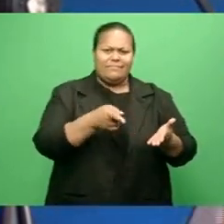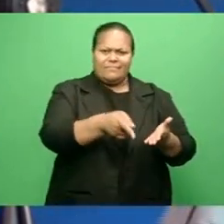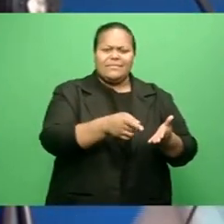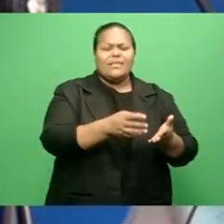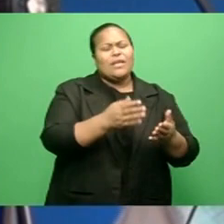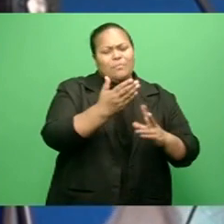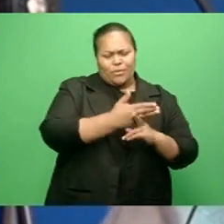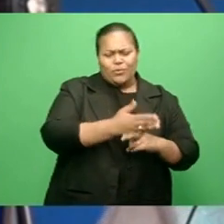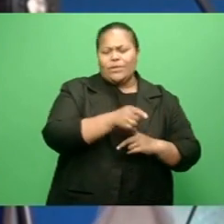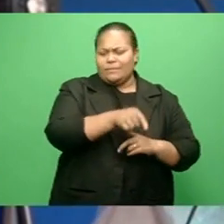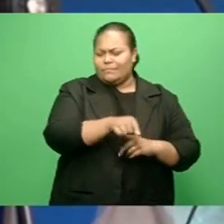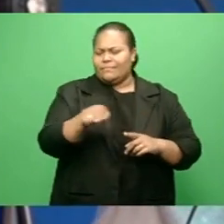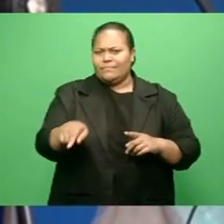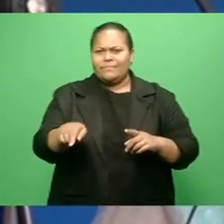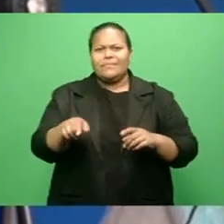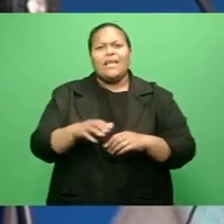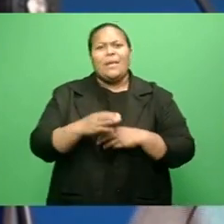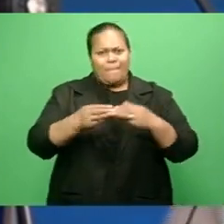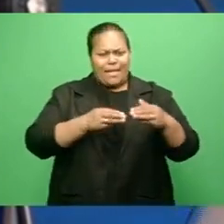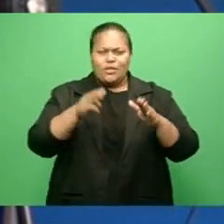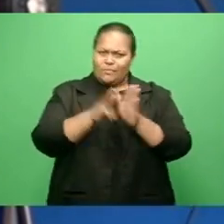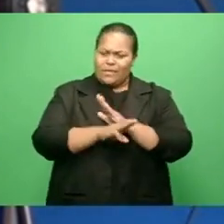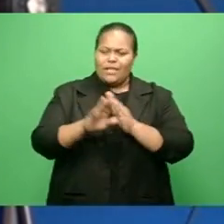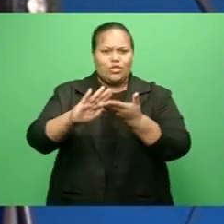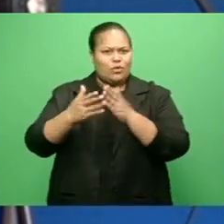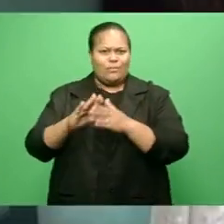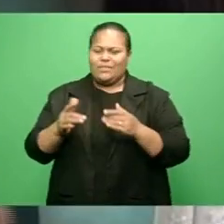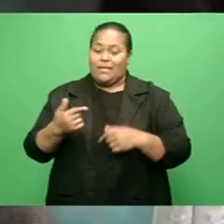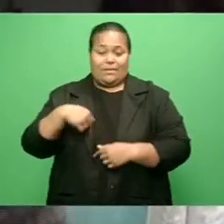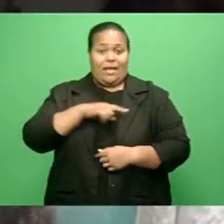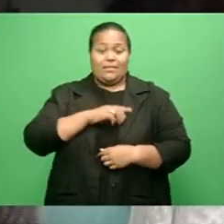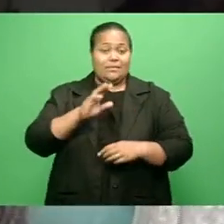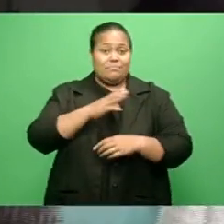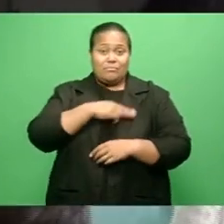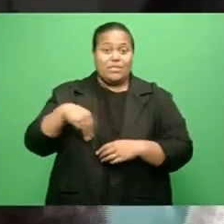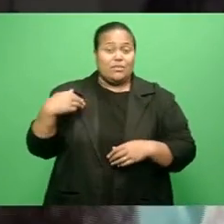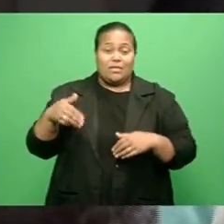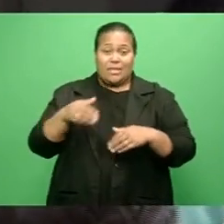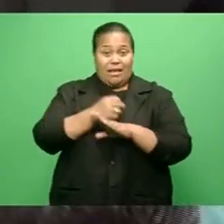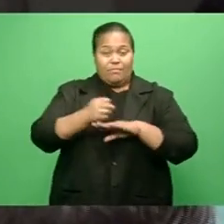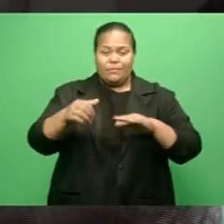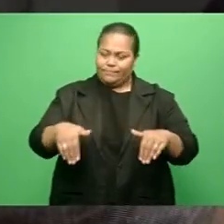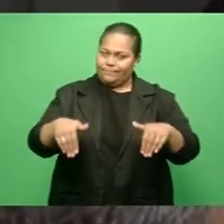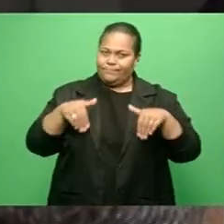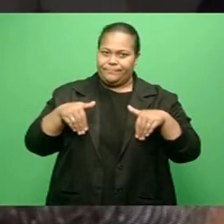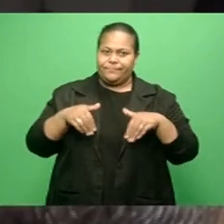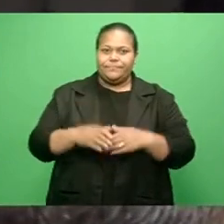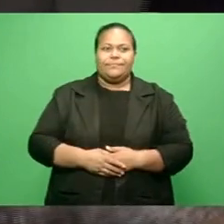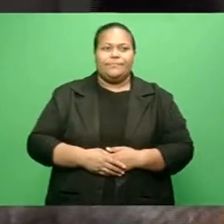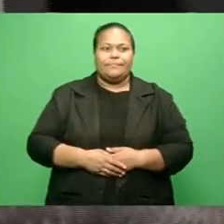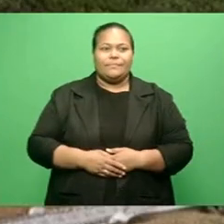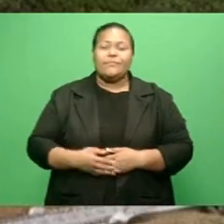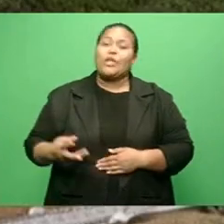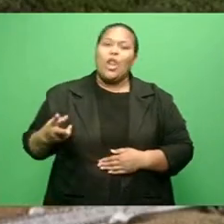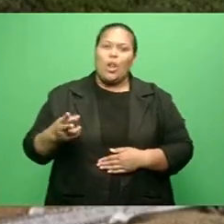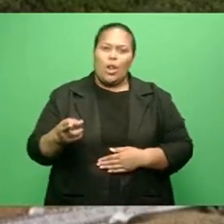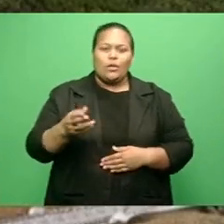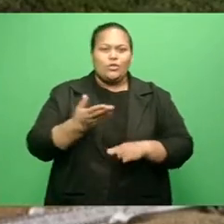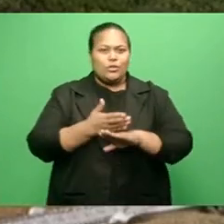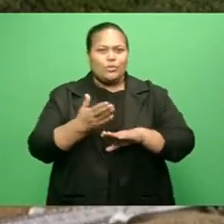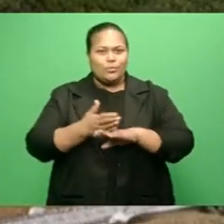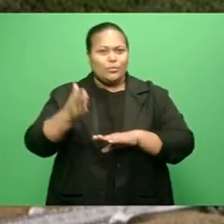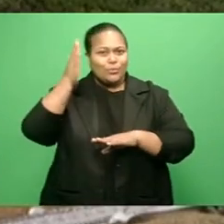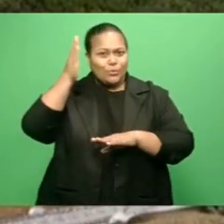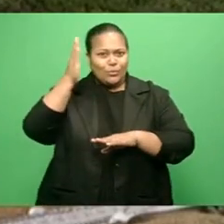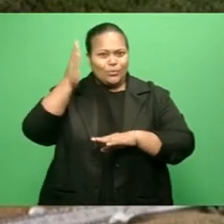Association and the management and the community. We don't come in. Meanwhile, Akbar recently opened a new school block at the